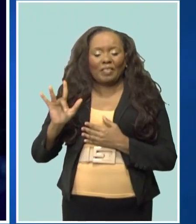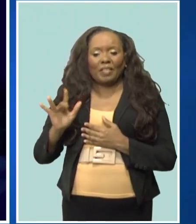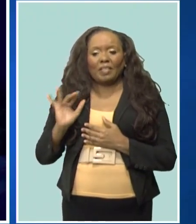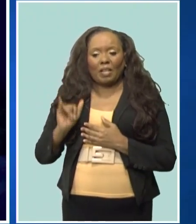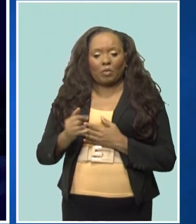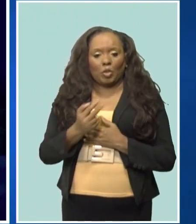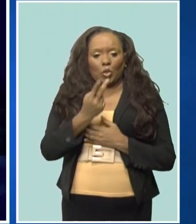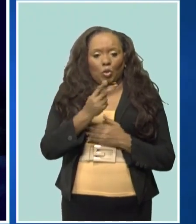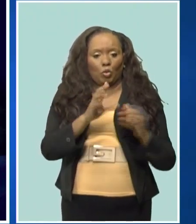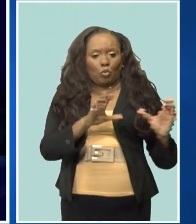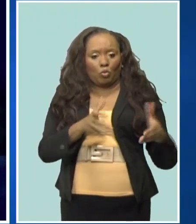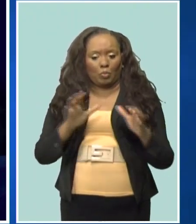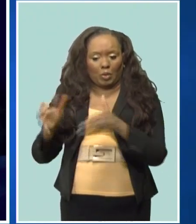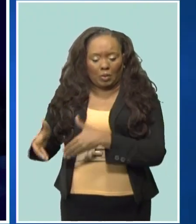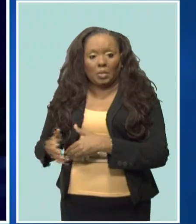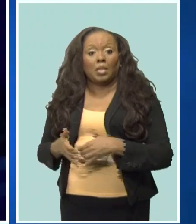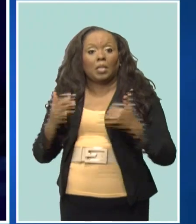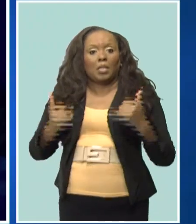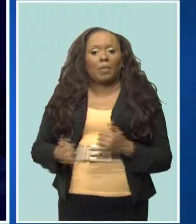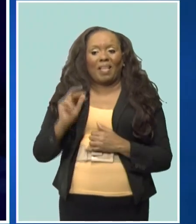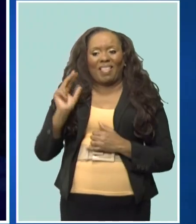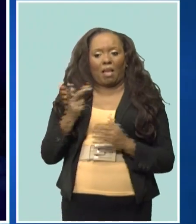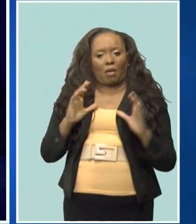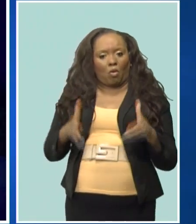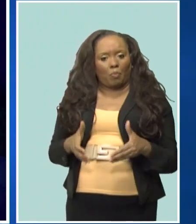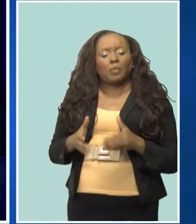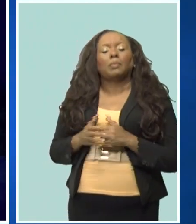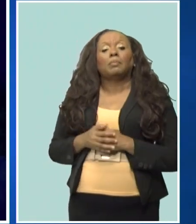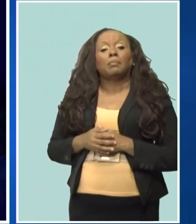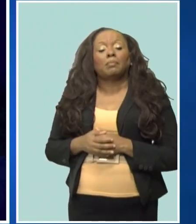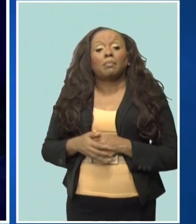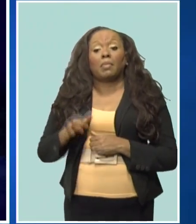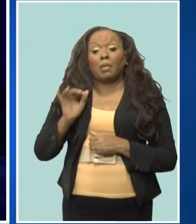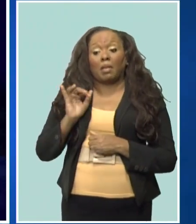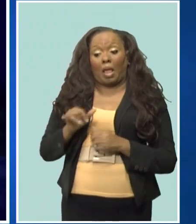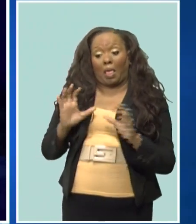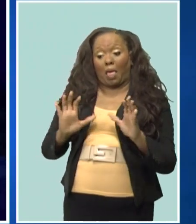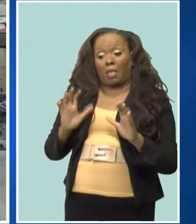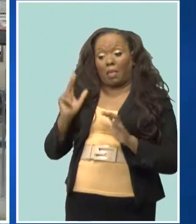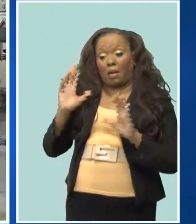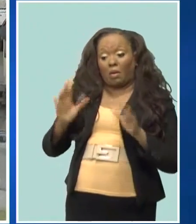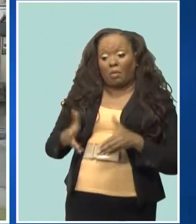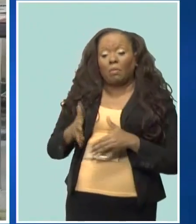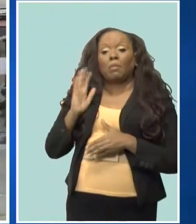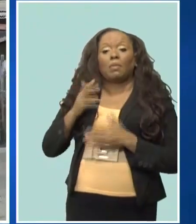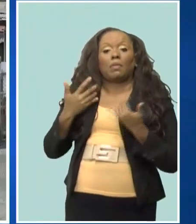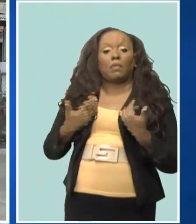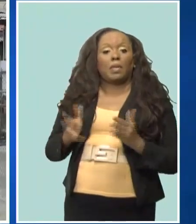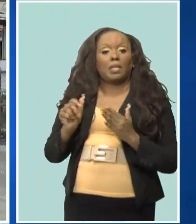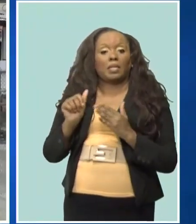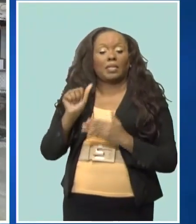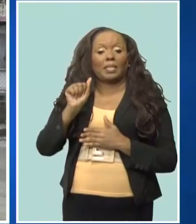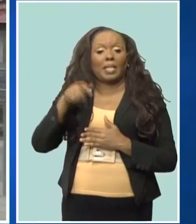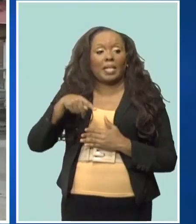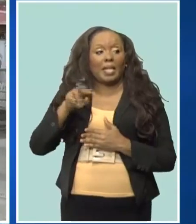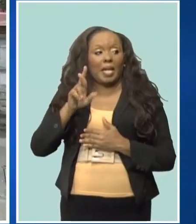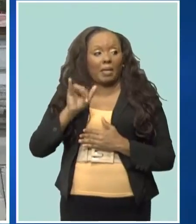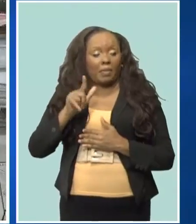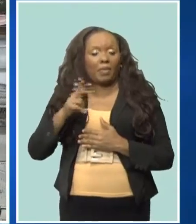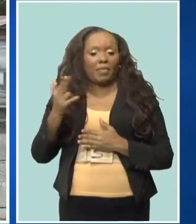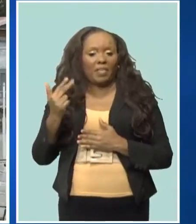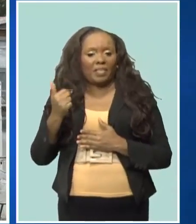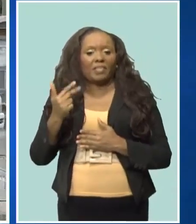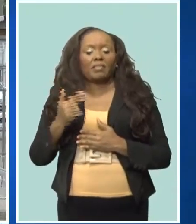cohorts. We're now into the third cohort, and that will be completed on April the 13th. And that's a total